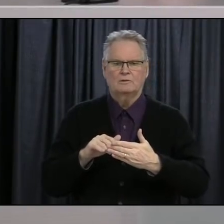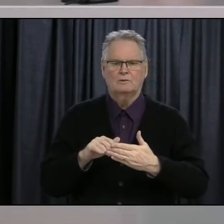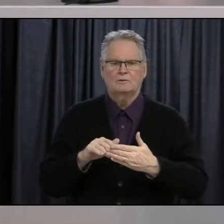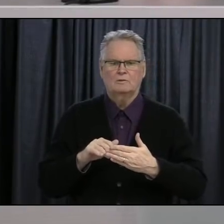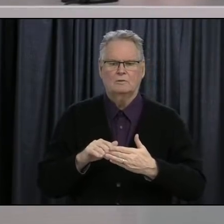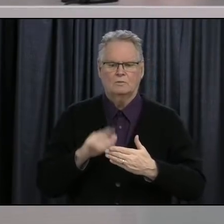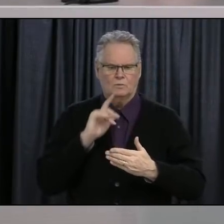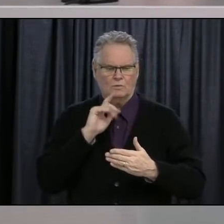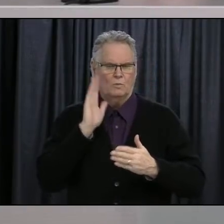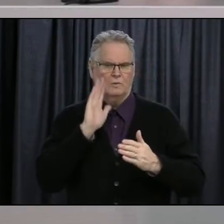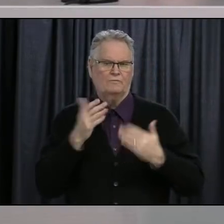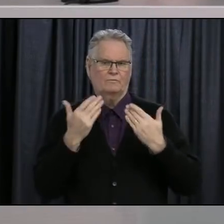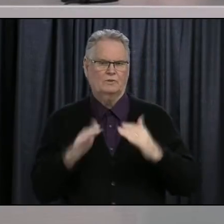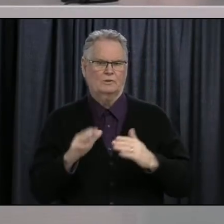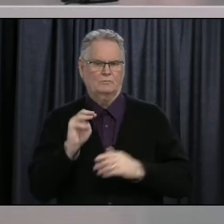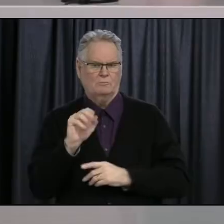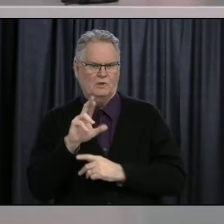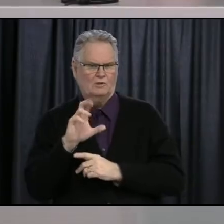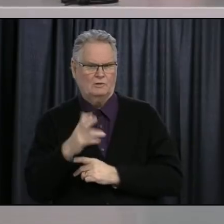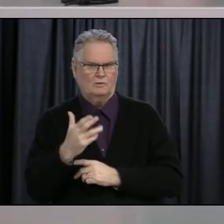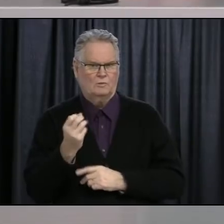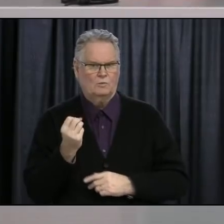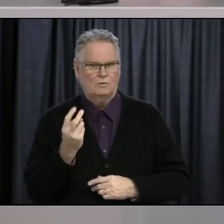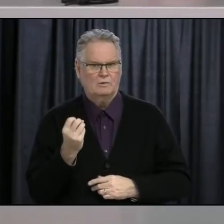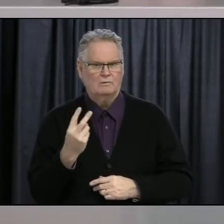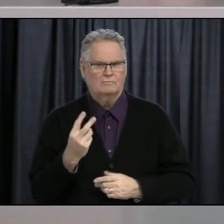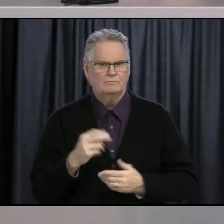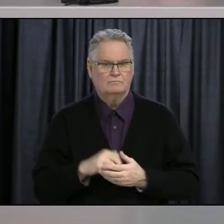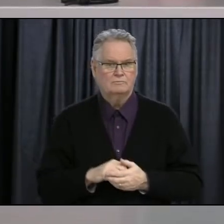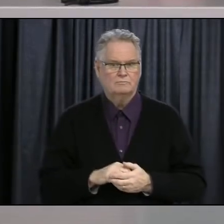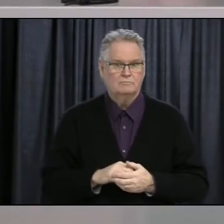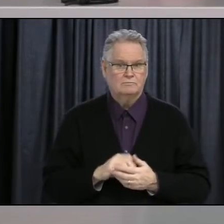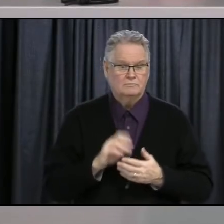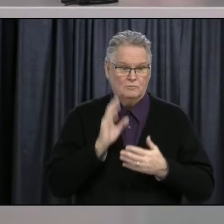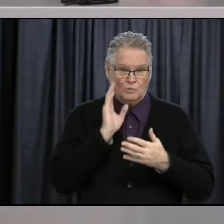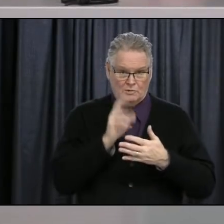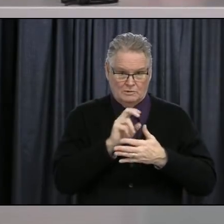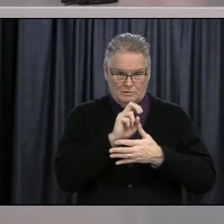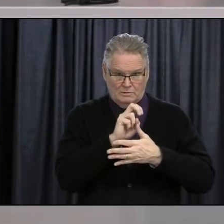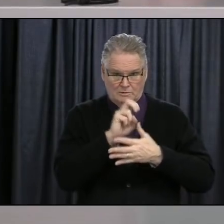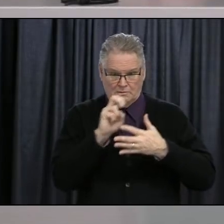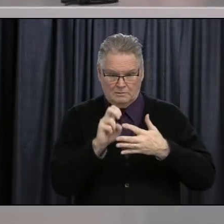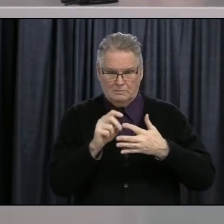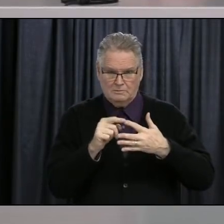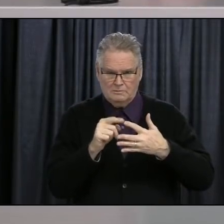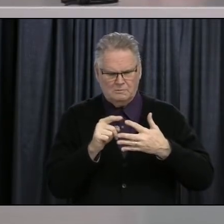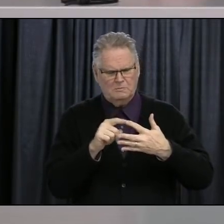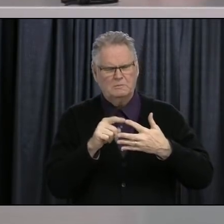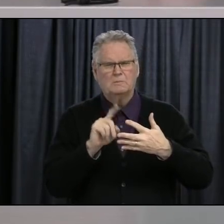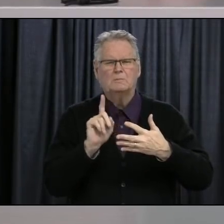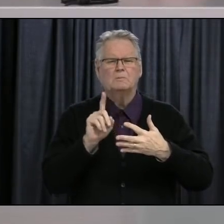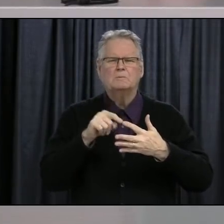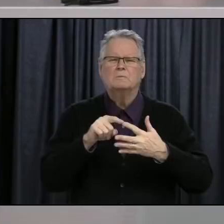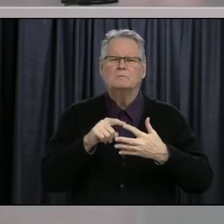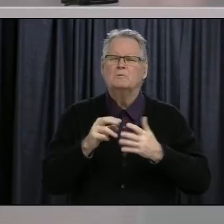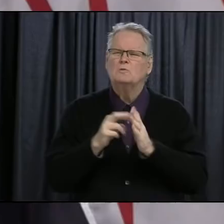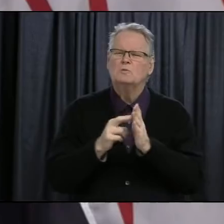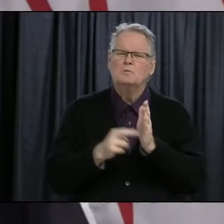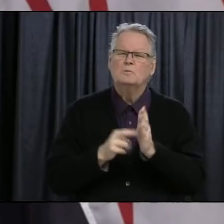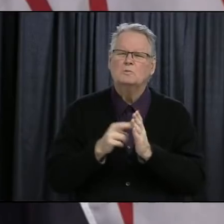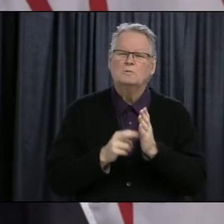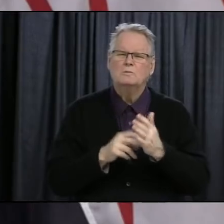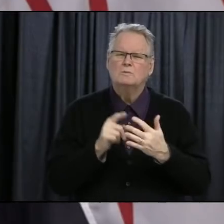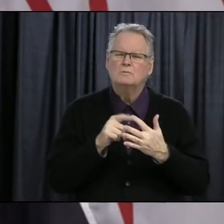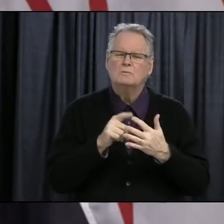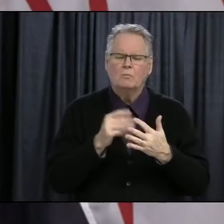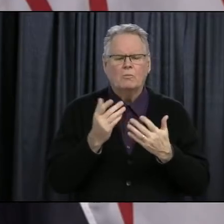for determining moving to the next level? For example, in the Avalon, what do you hope to see before we can move to level